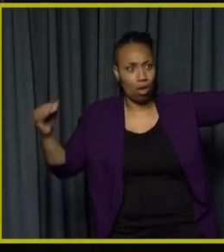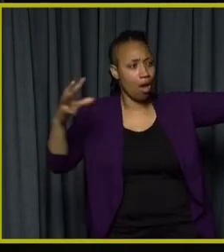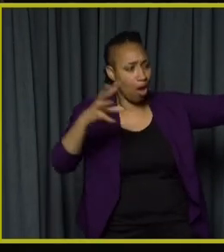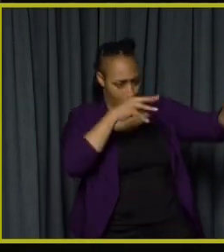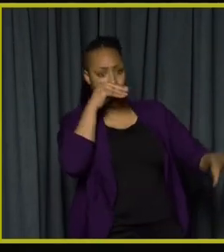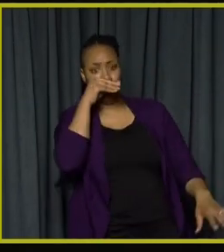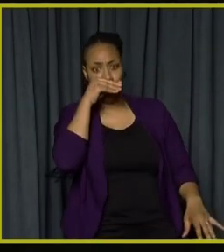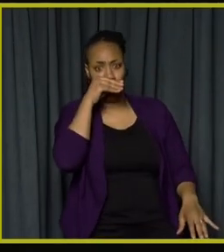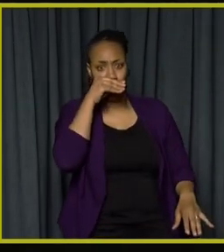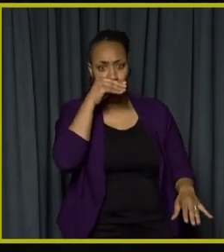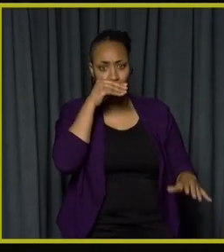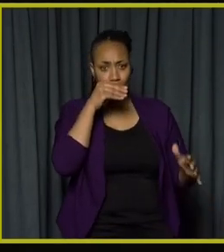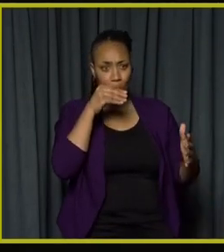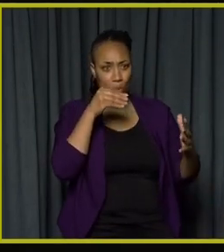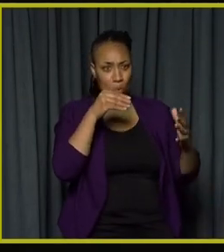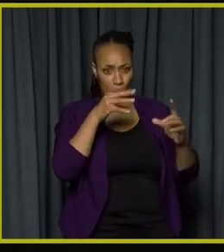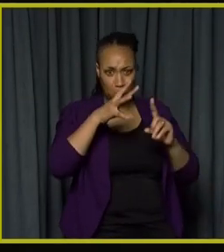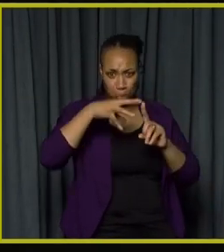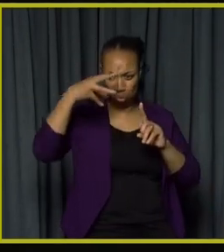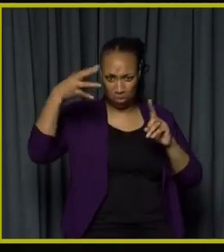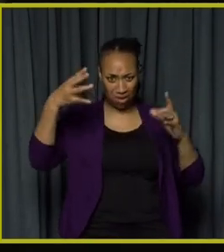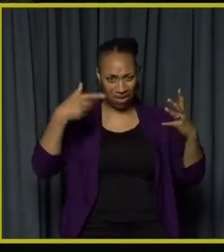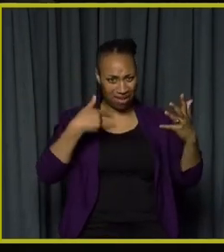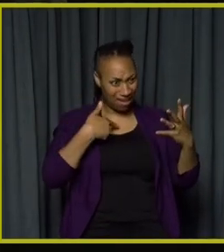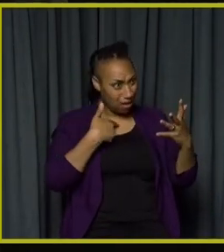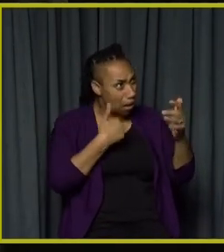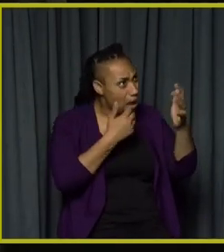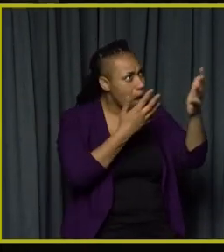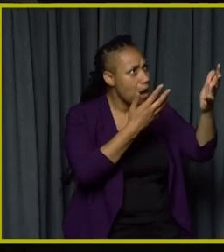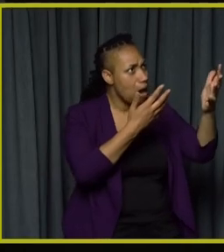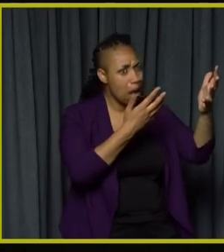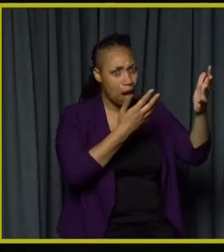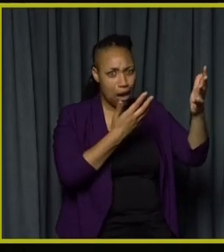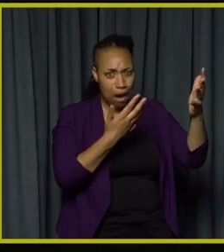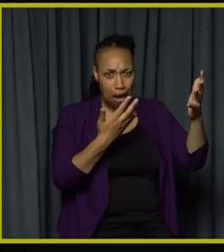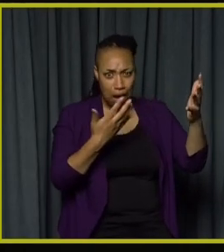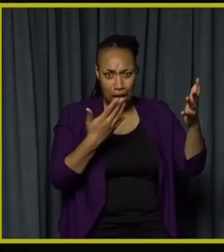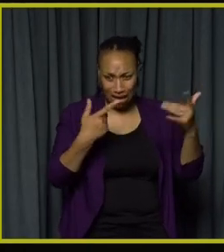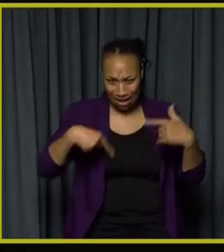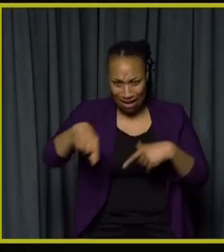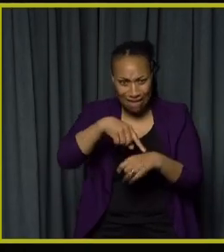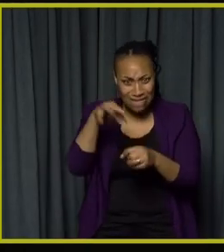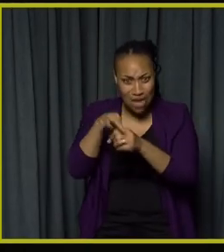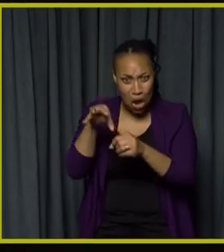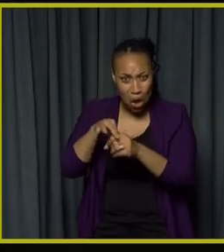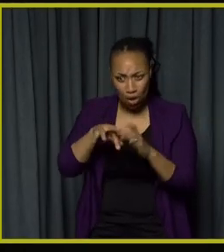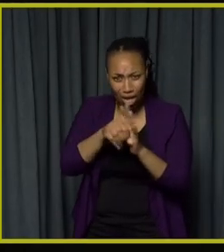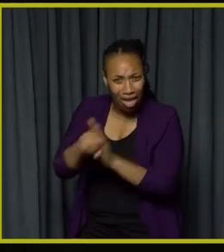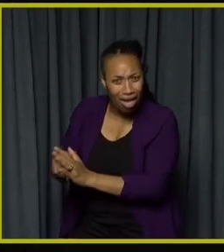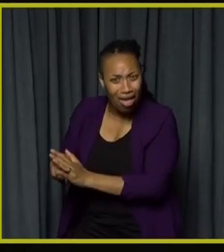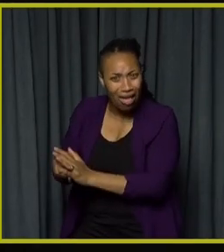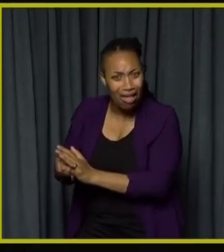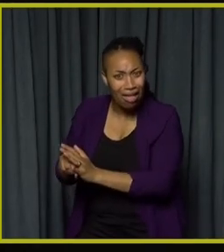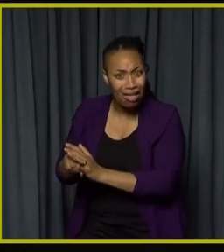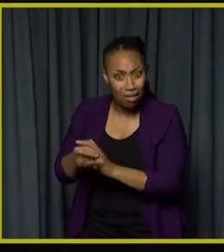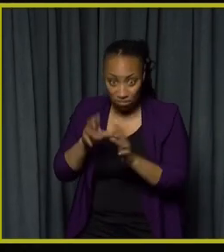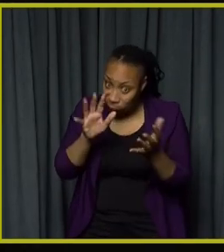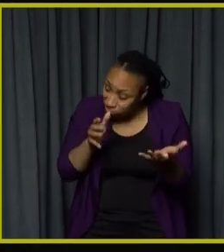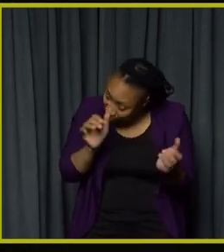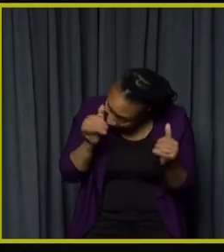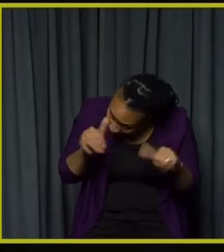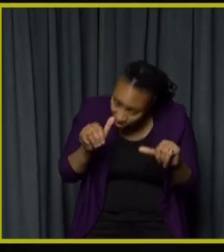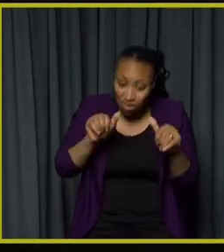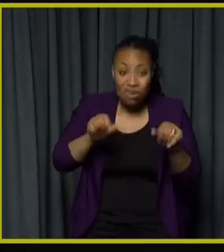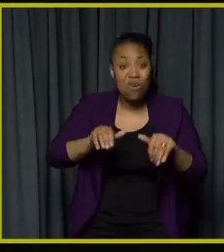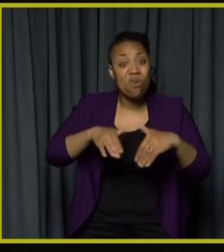the culture of death. Even racist voter suppression has a death measurement. Because when racist voter suppression is used